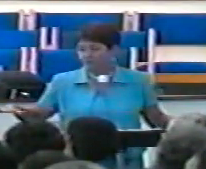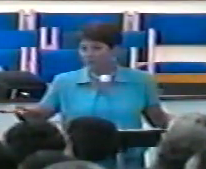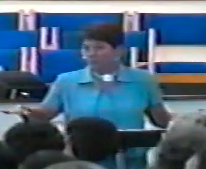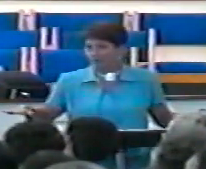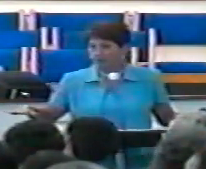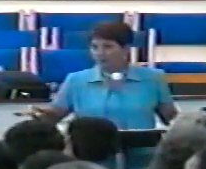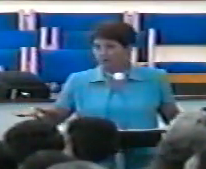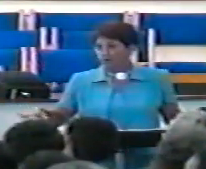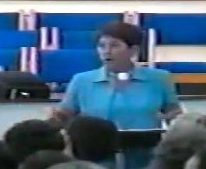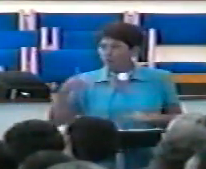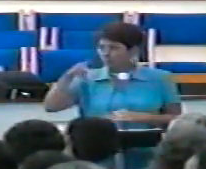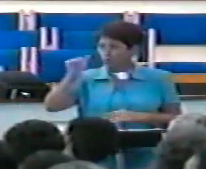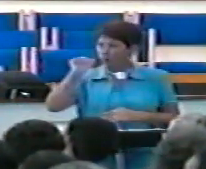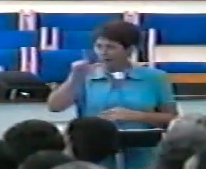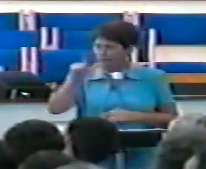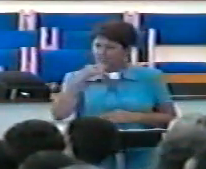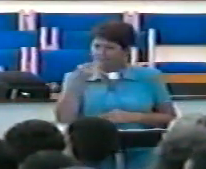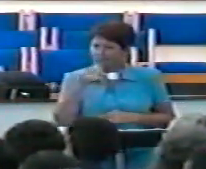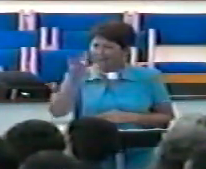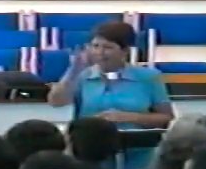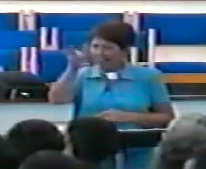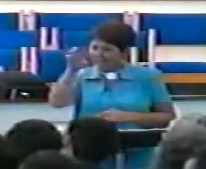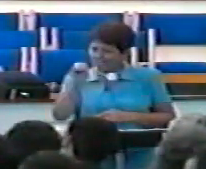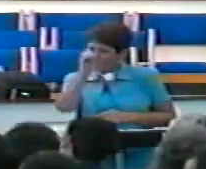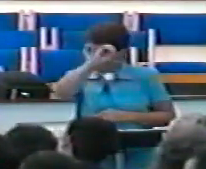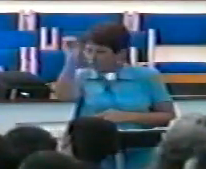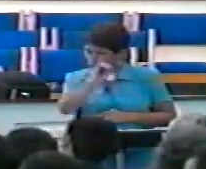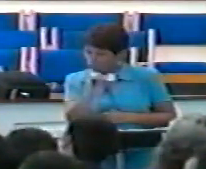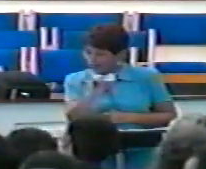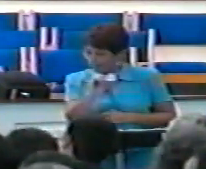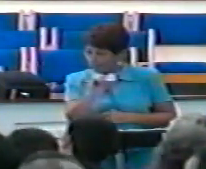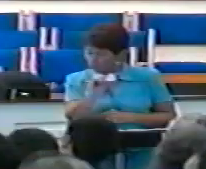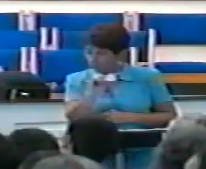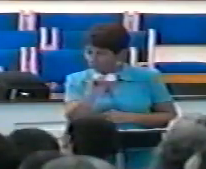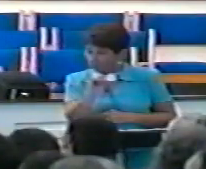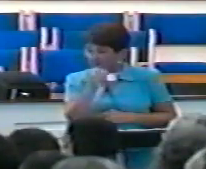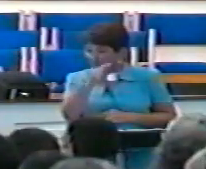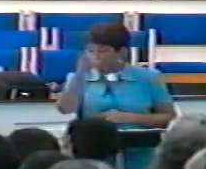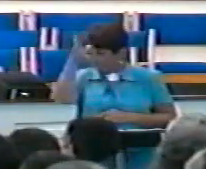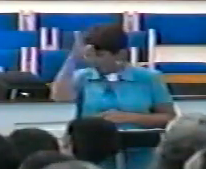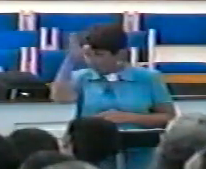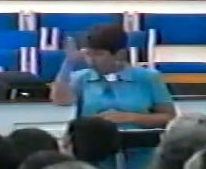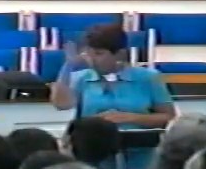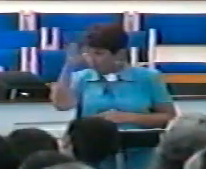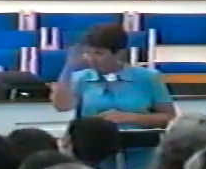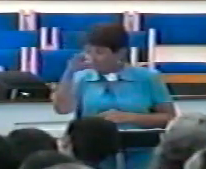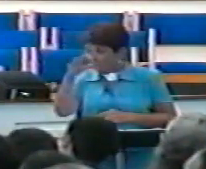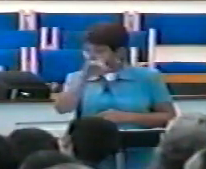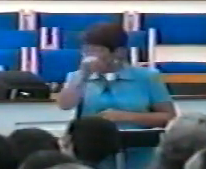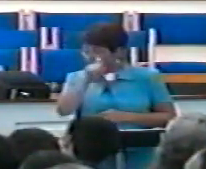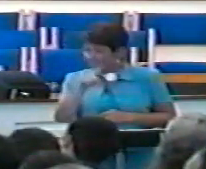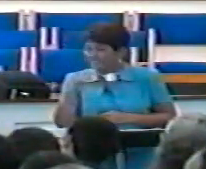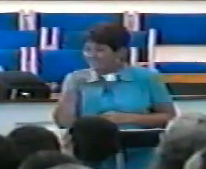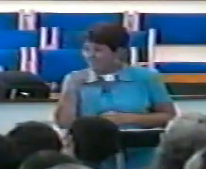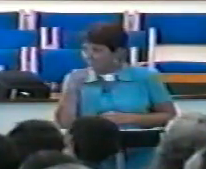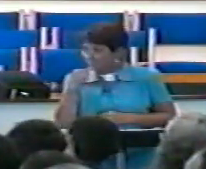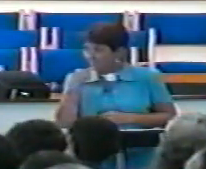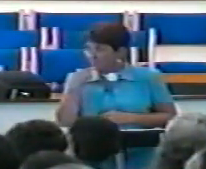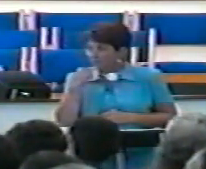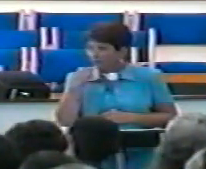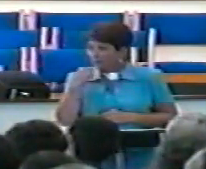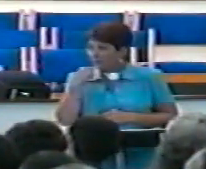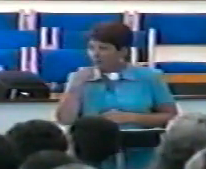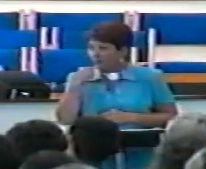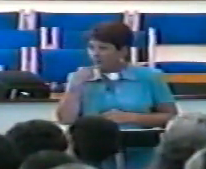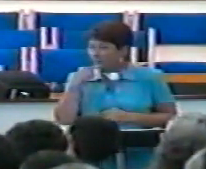of respondents said the most significant family or social problem facing American people today is